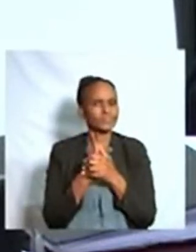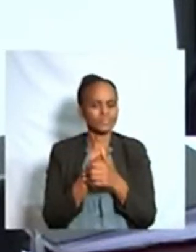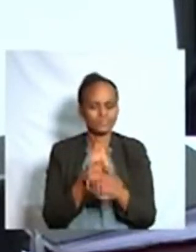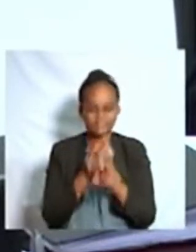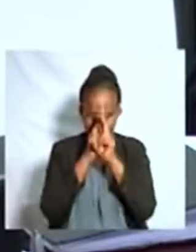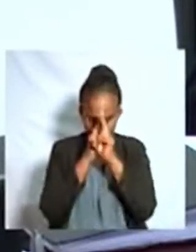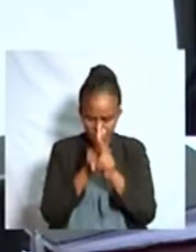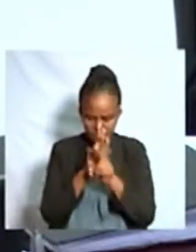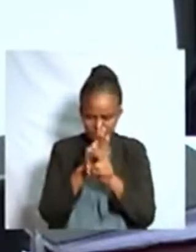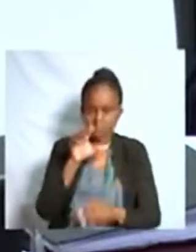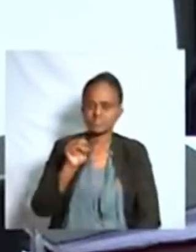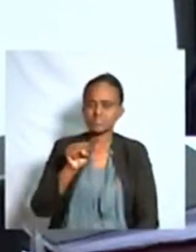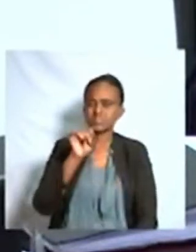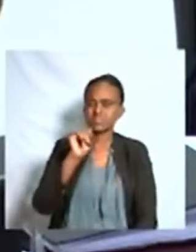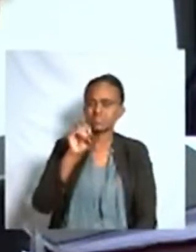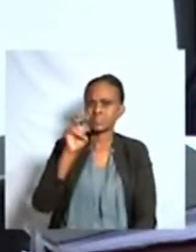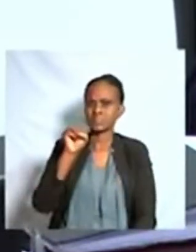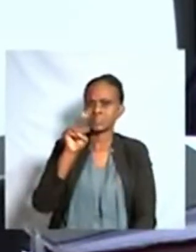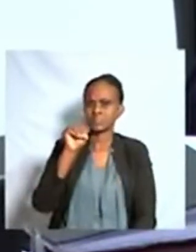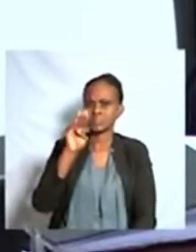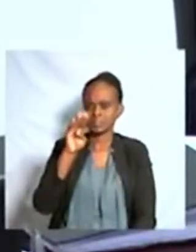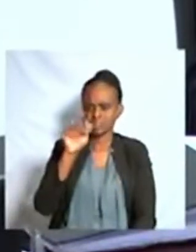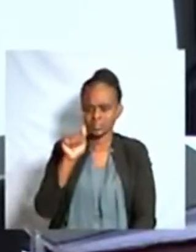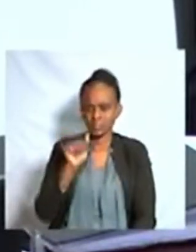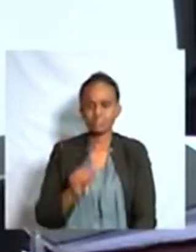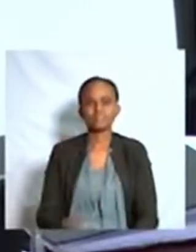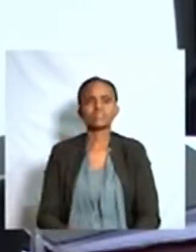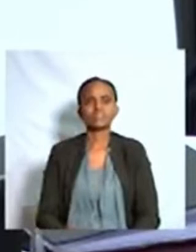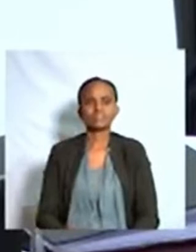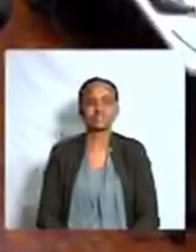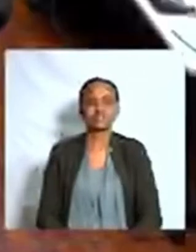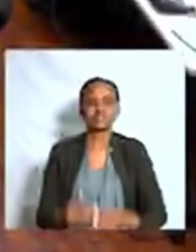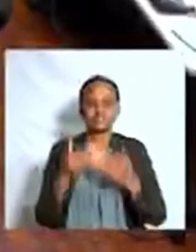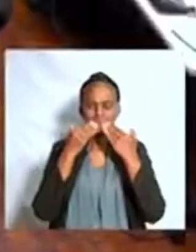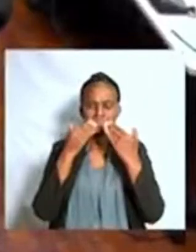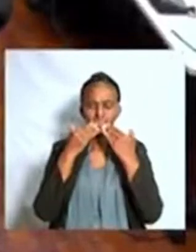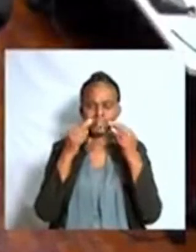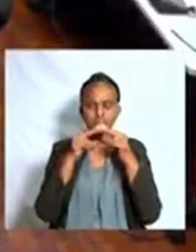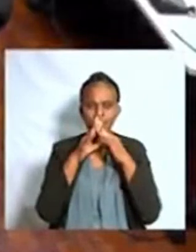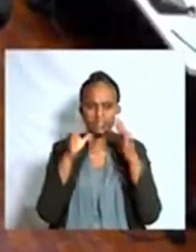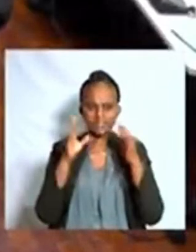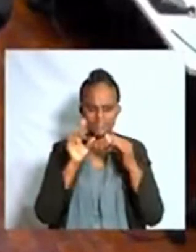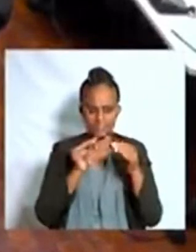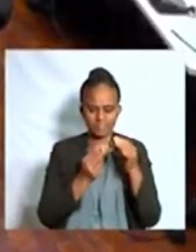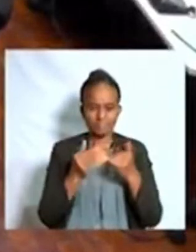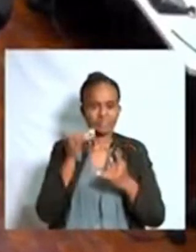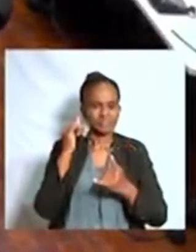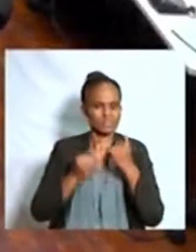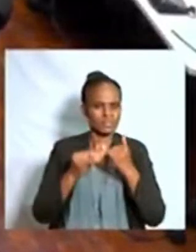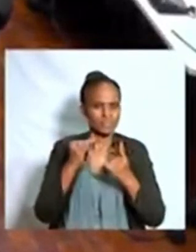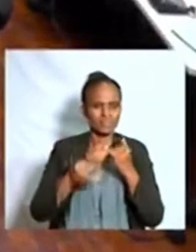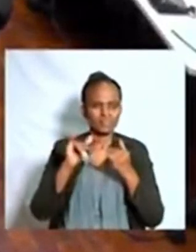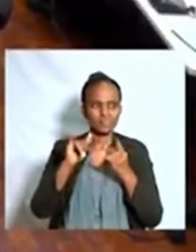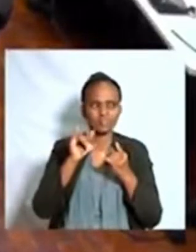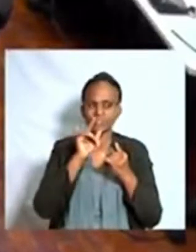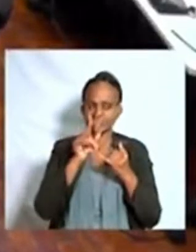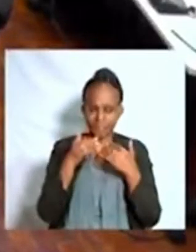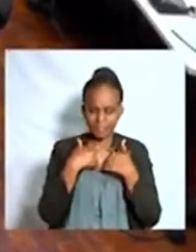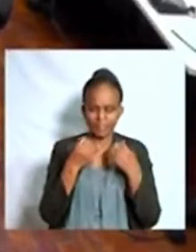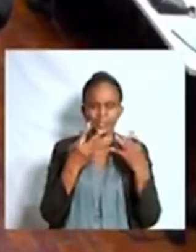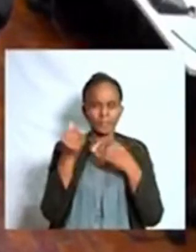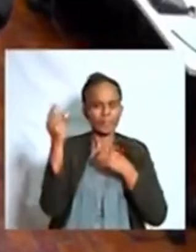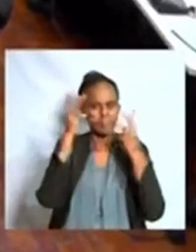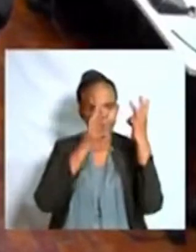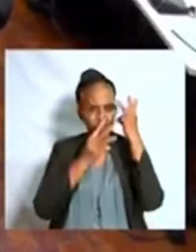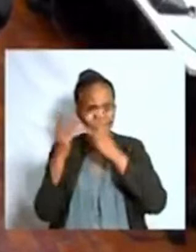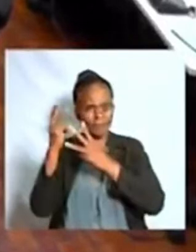Honorable Simumba, and then thank you very much, Chair. rewind up. I think, of course, there are a lot of concerns.